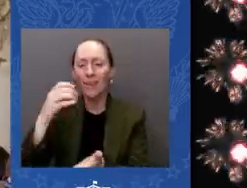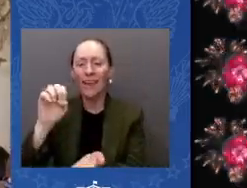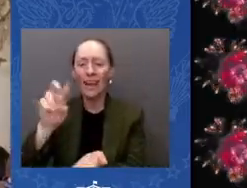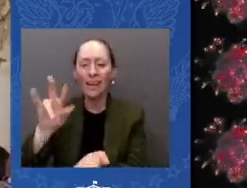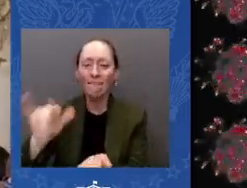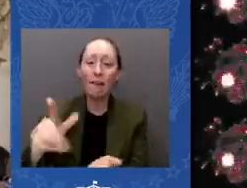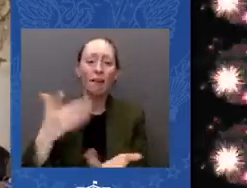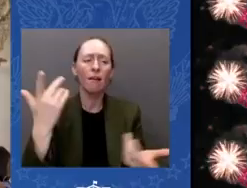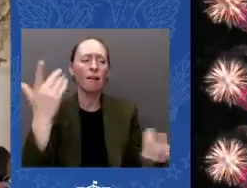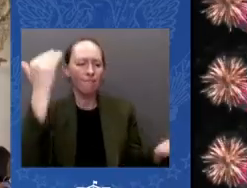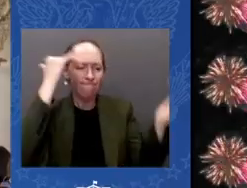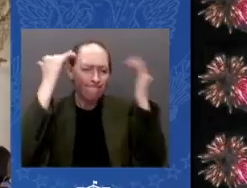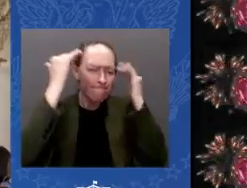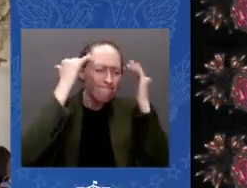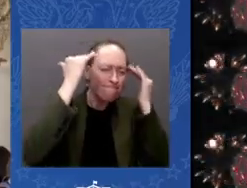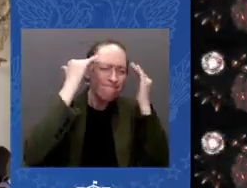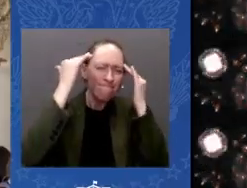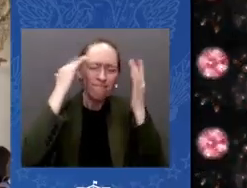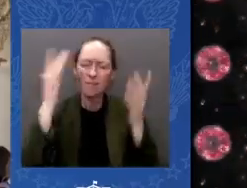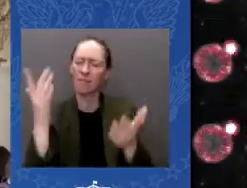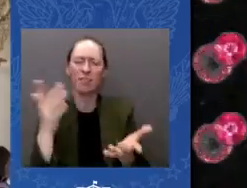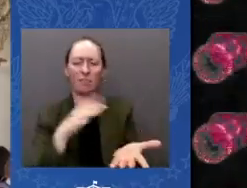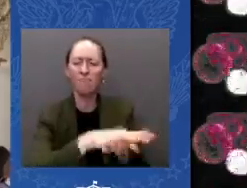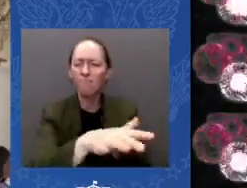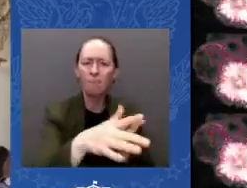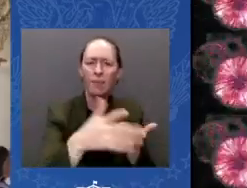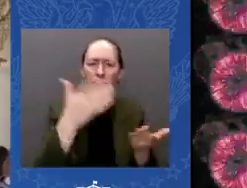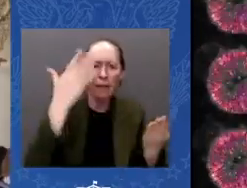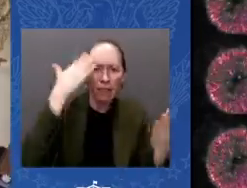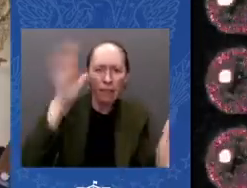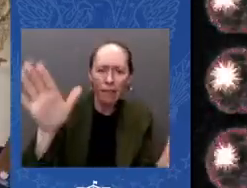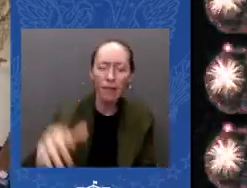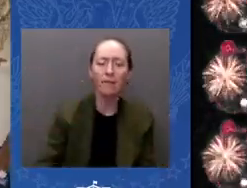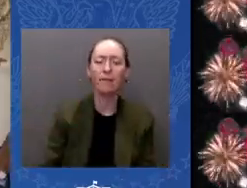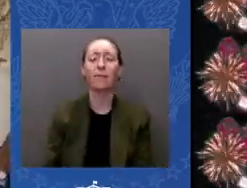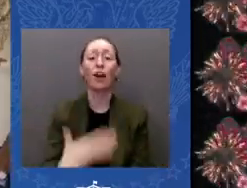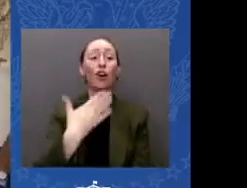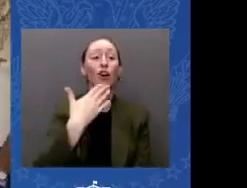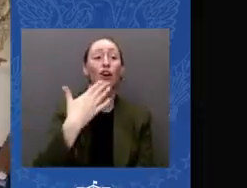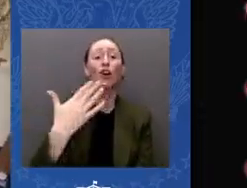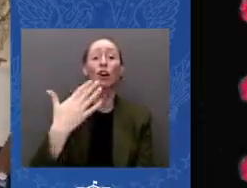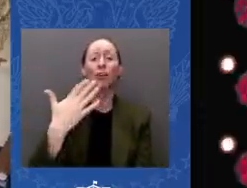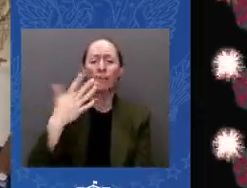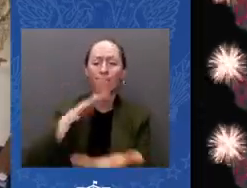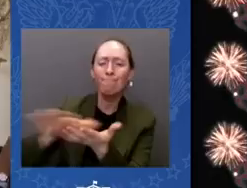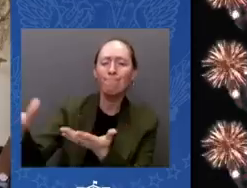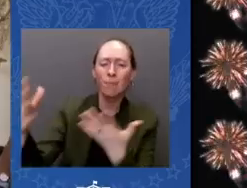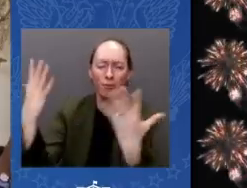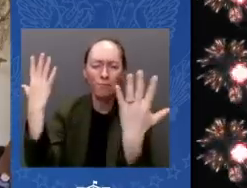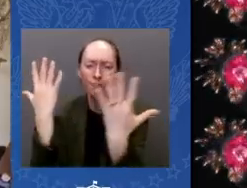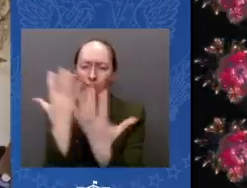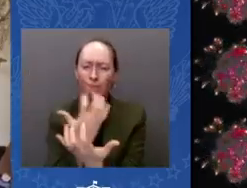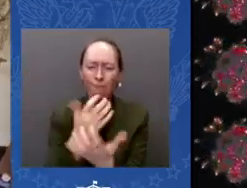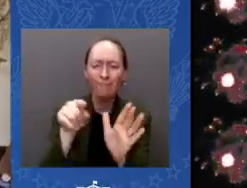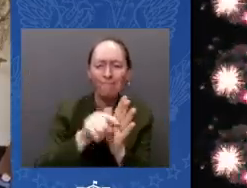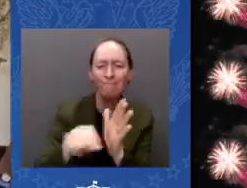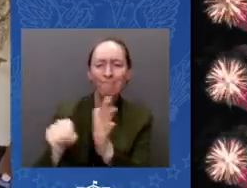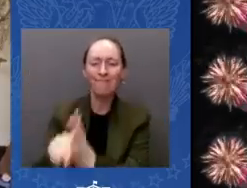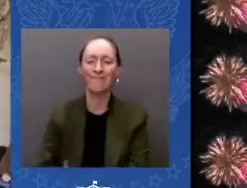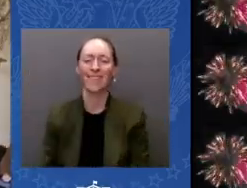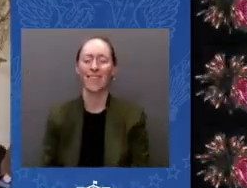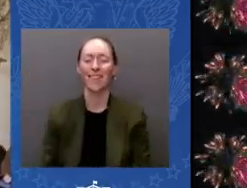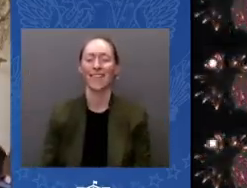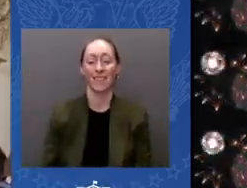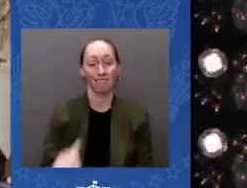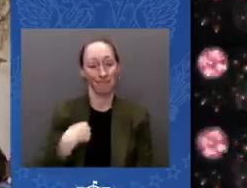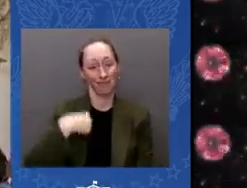personally such fond memories of celebrating Diwali as a child. Like many of you, we would